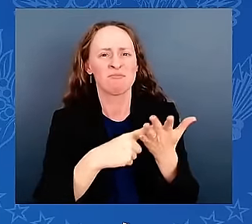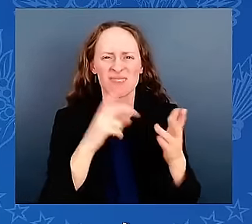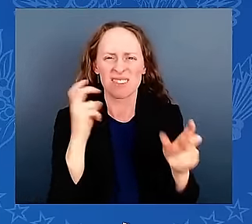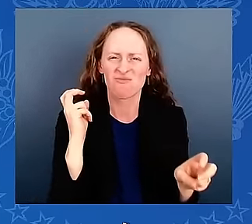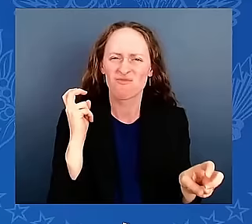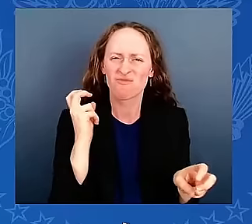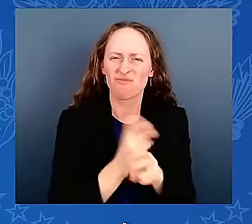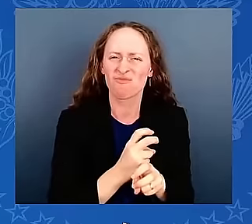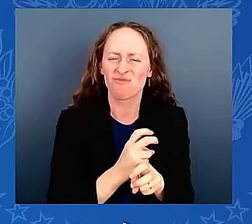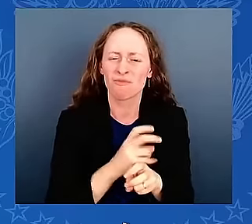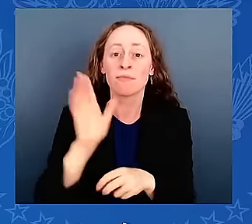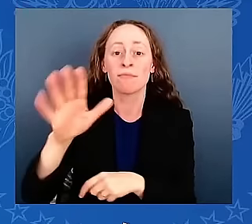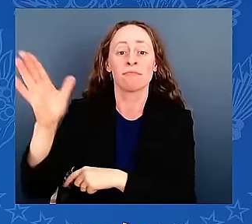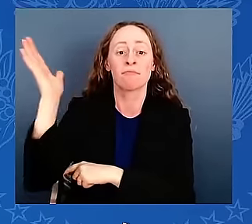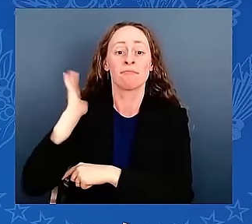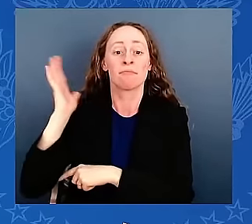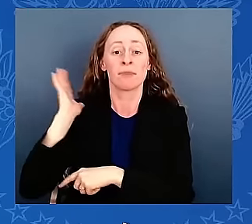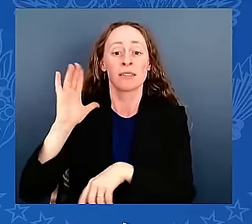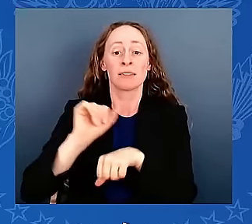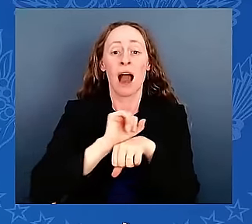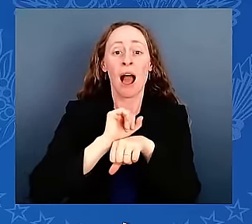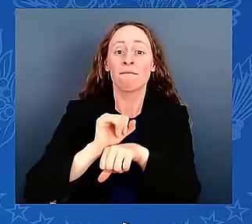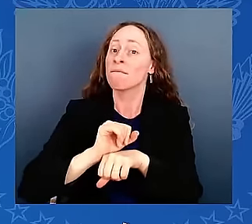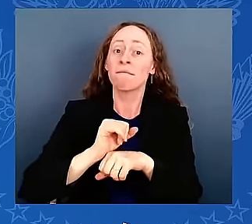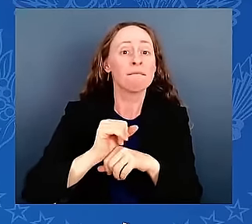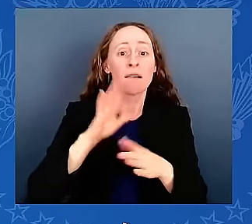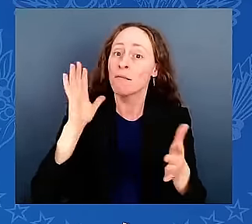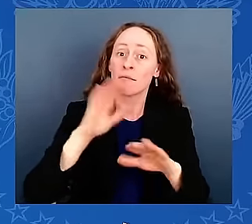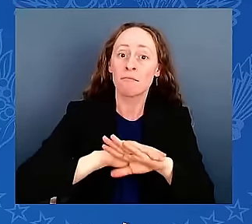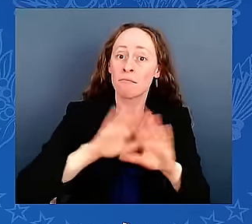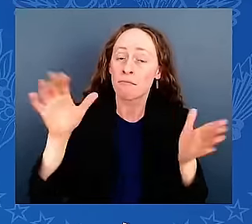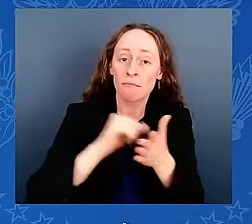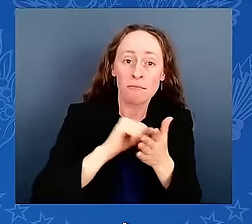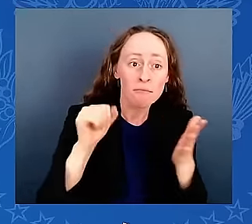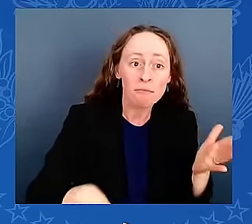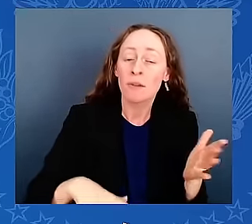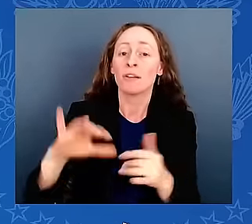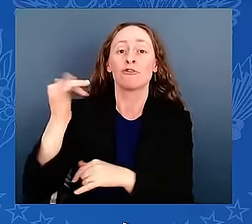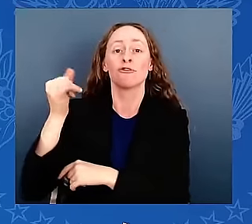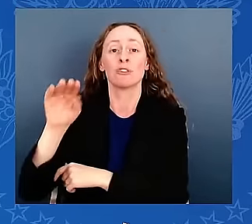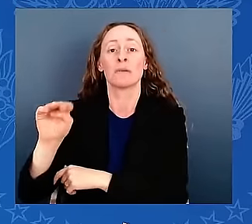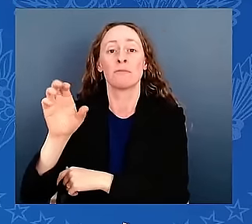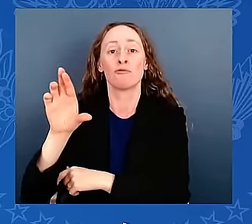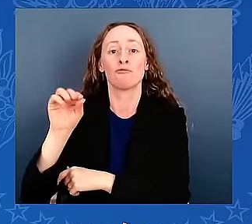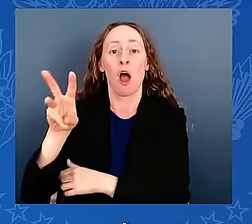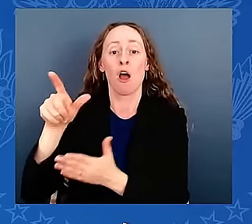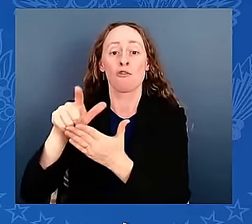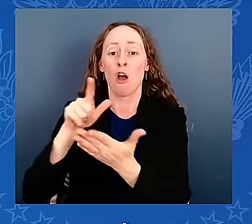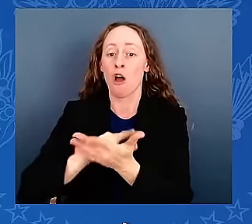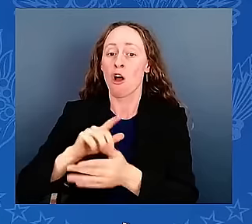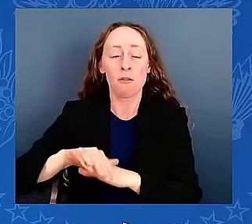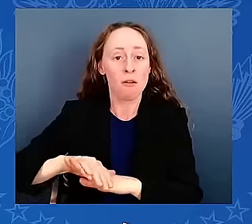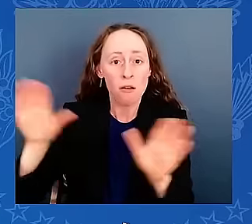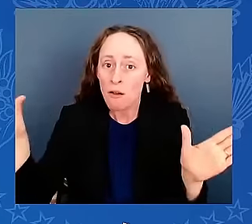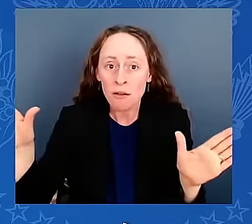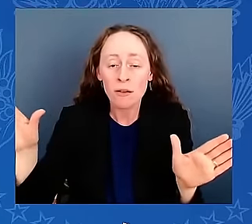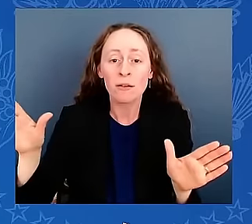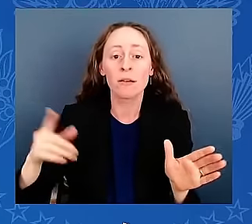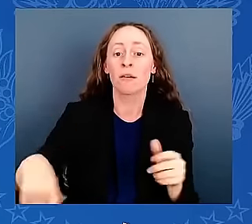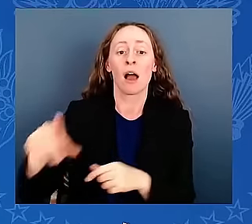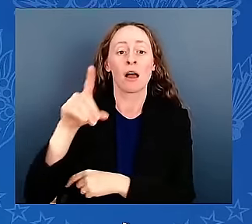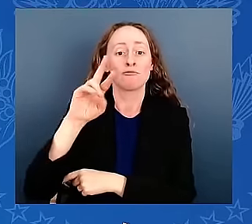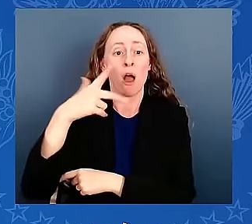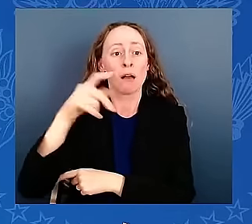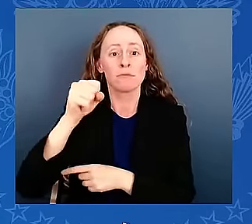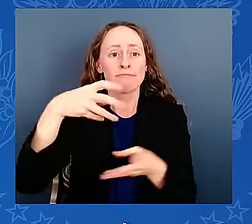the Civil Rights Act, it was the war on drugs. After the election of the first Black president, it was Make America